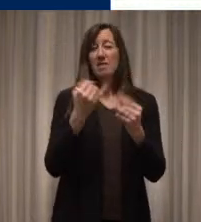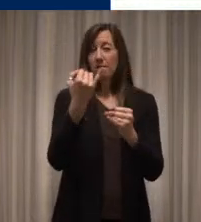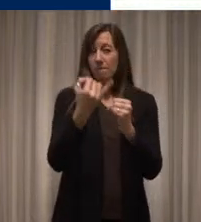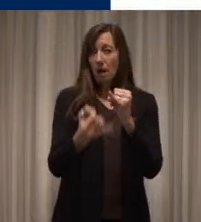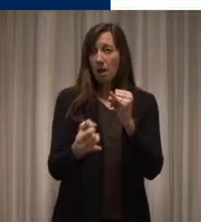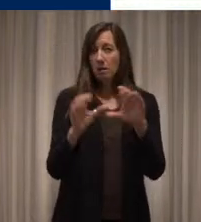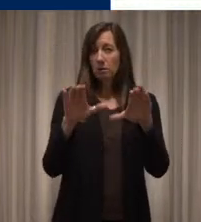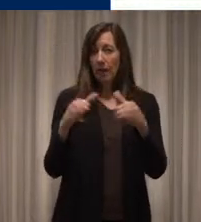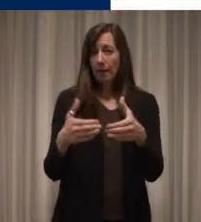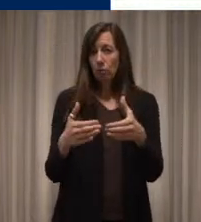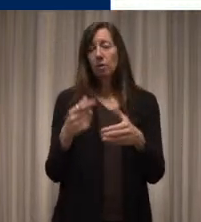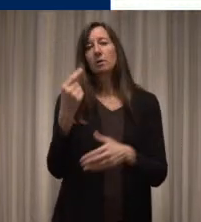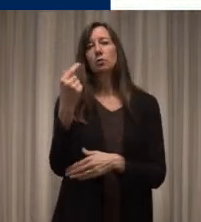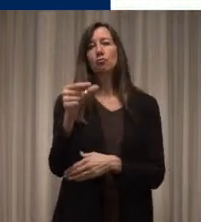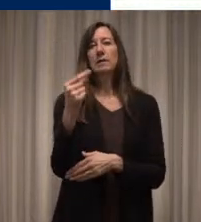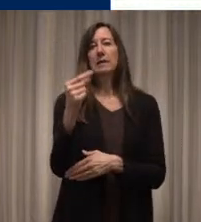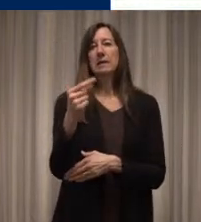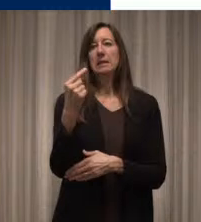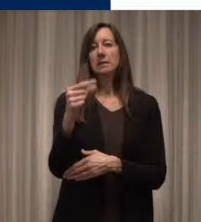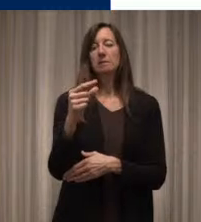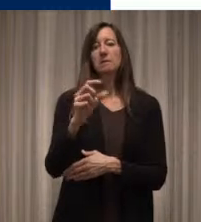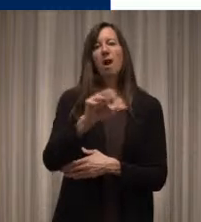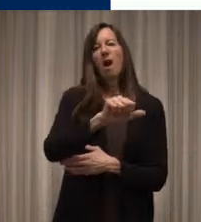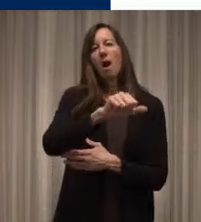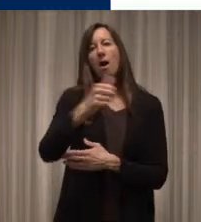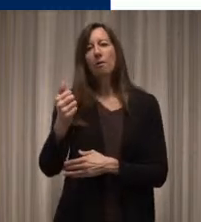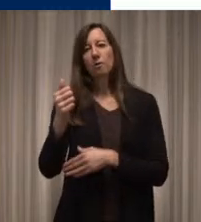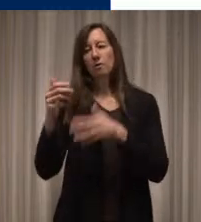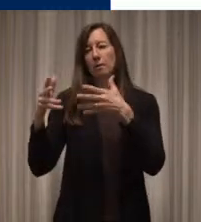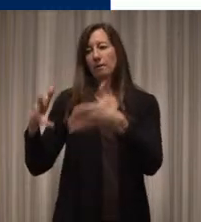other group or every other individual which so